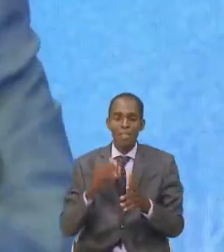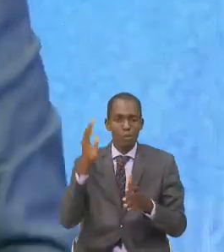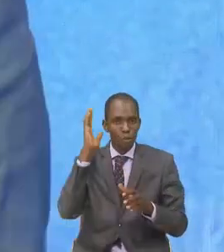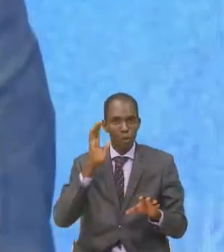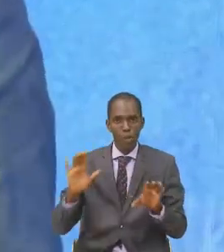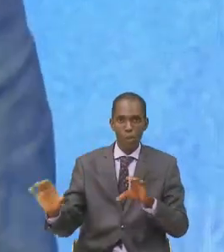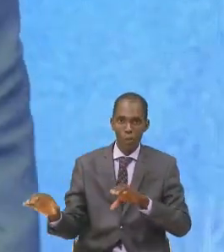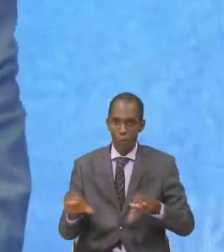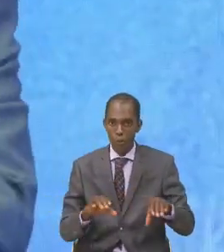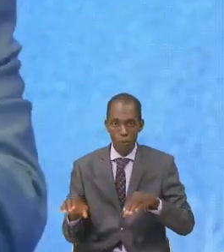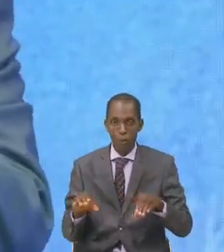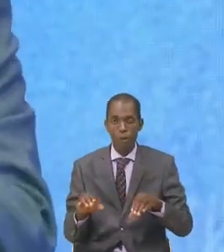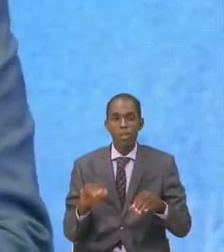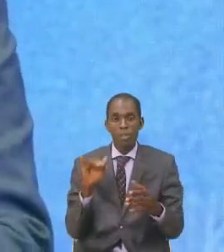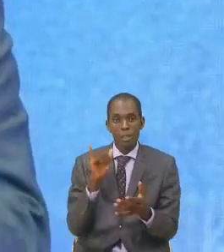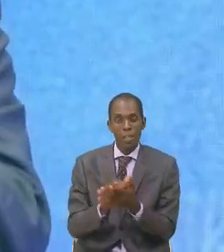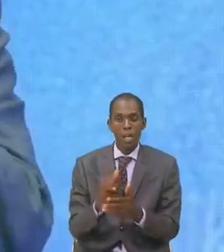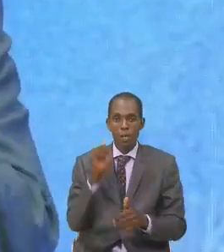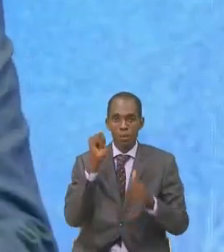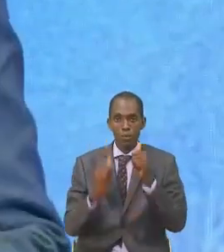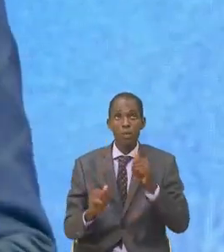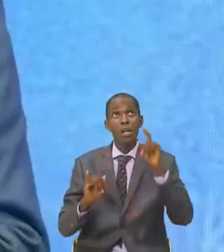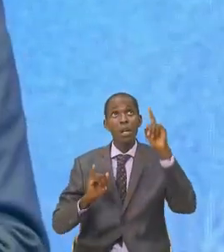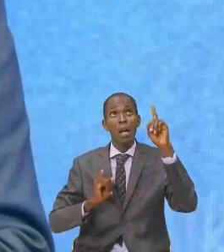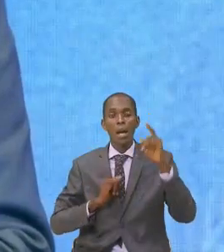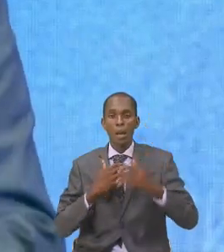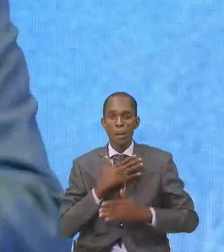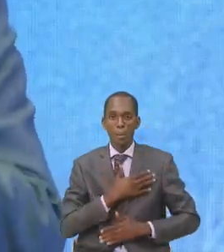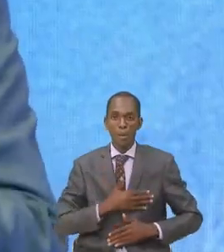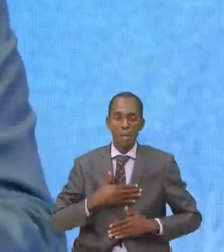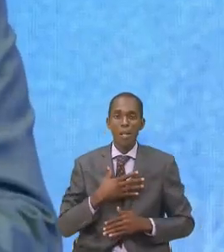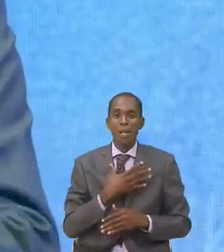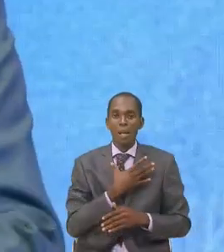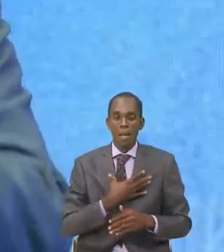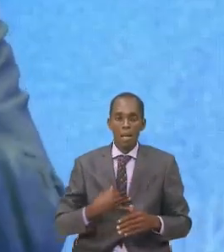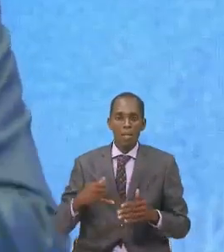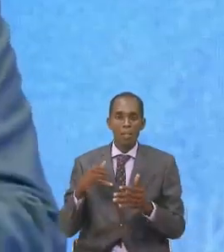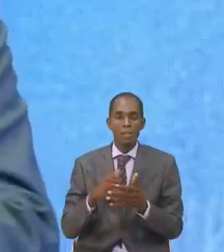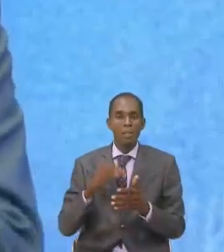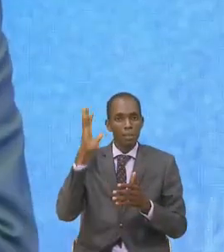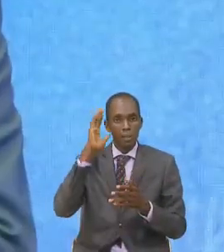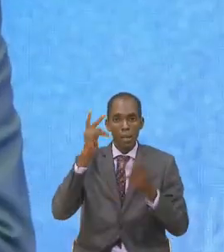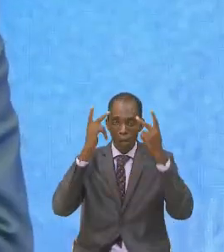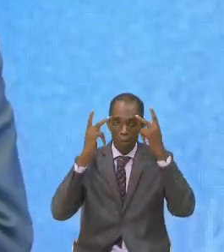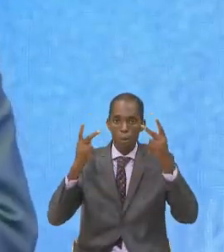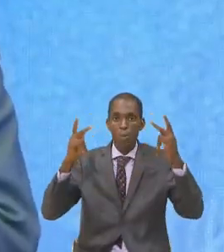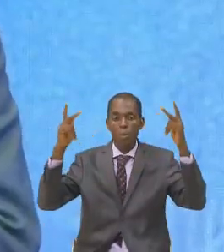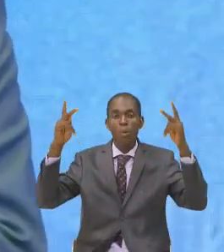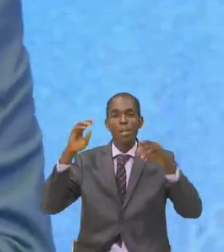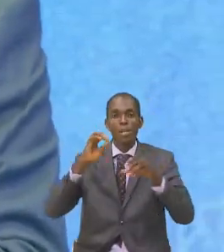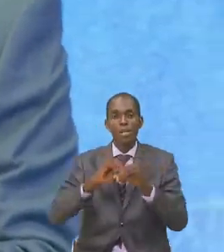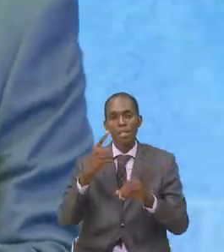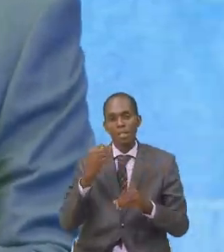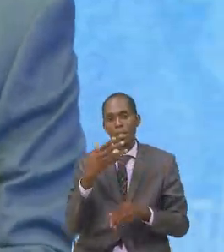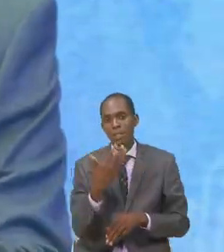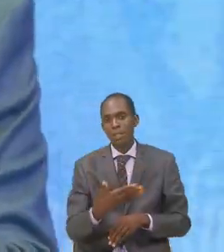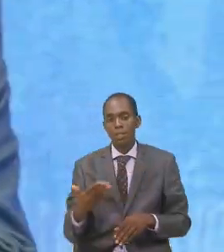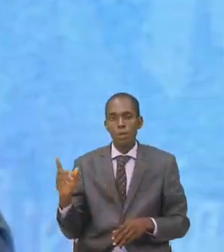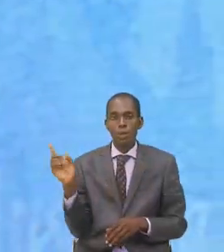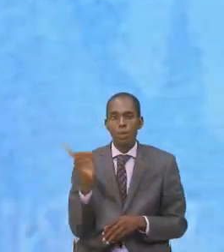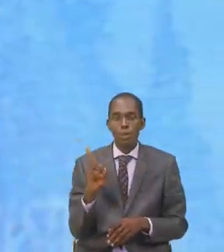me void, but it shall accomplish that which I please, and it